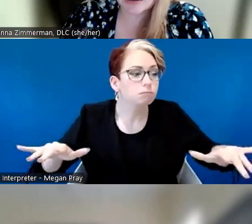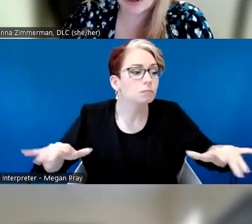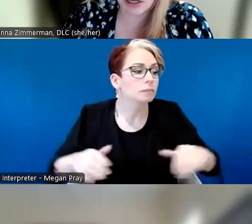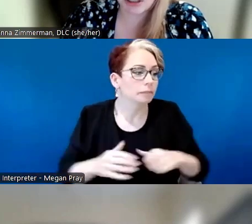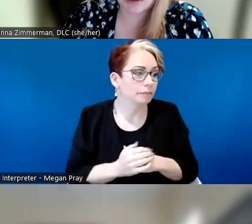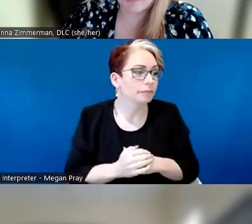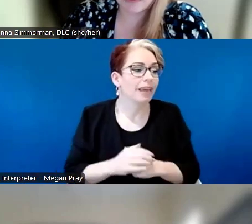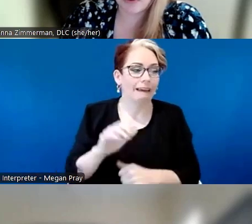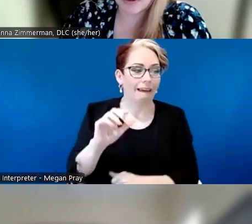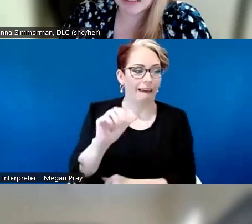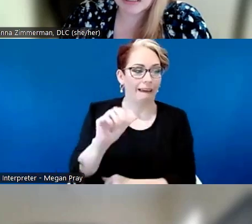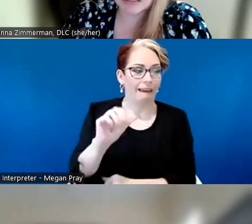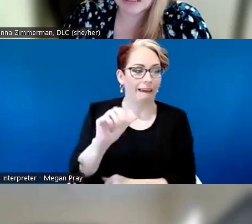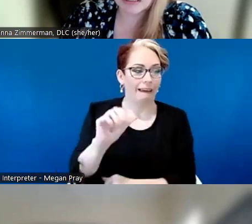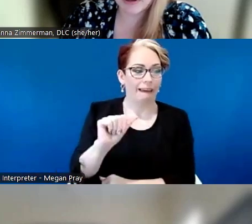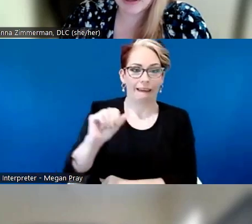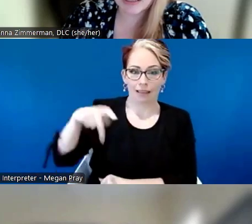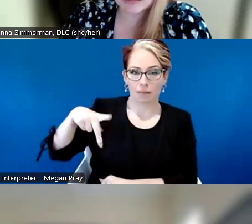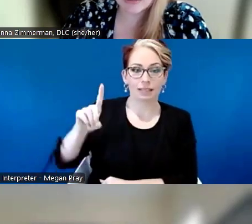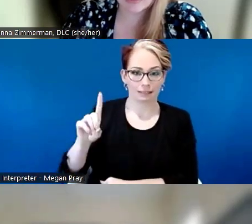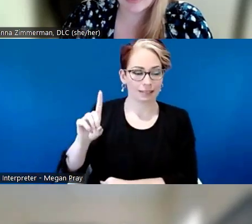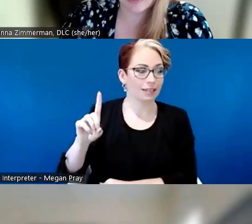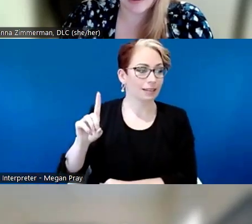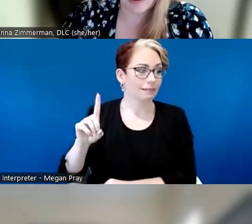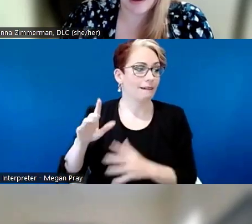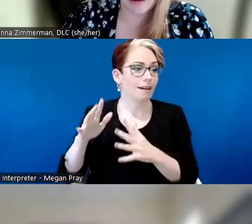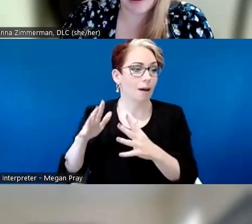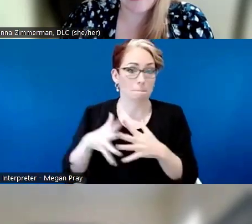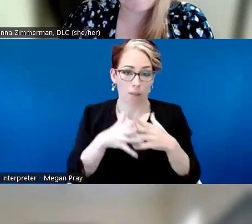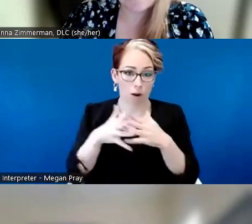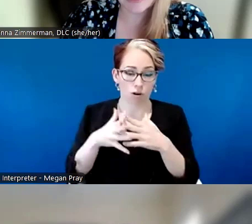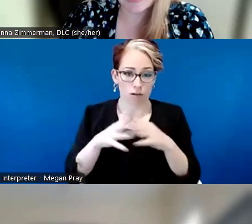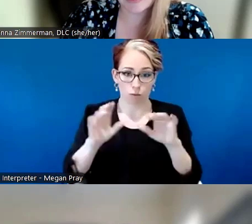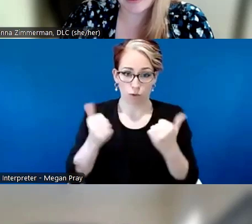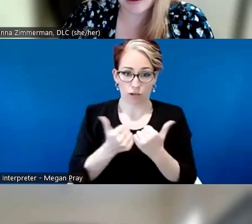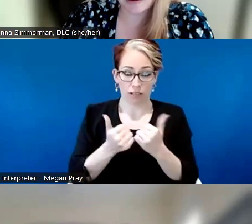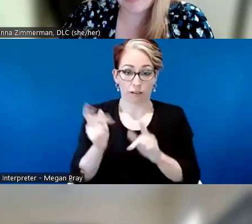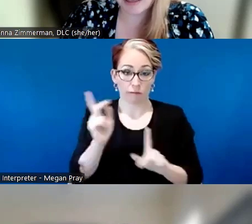American Association of People with Disabilities. And